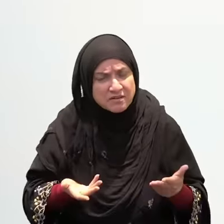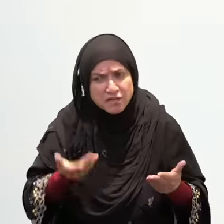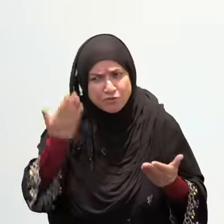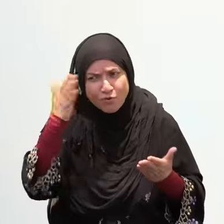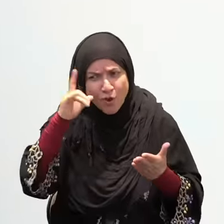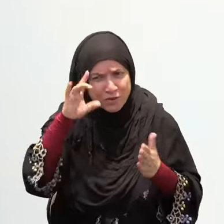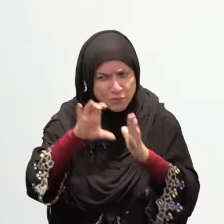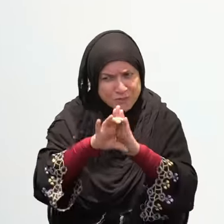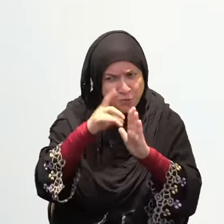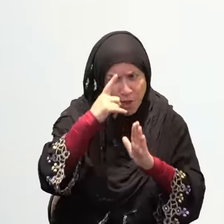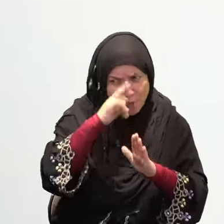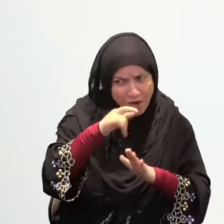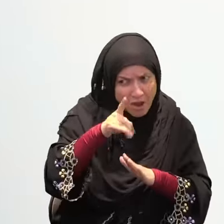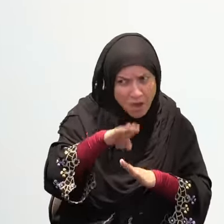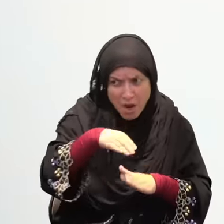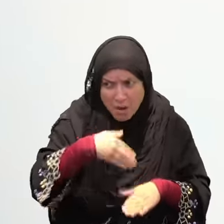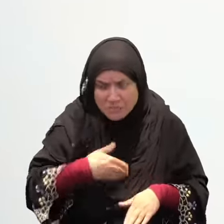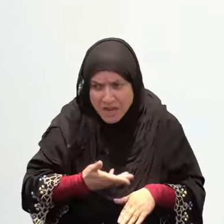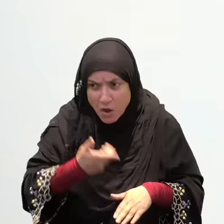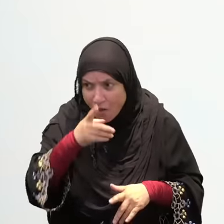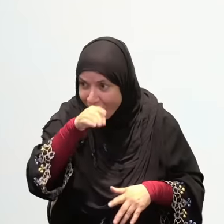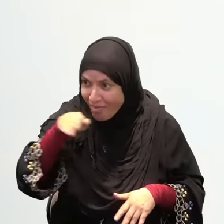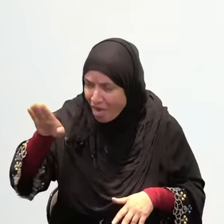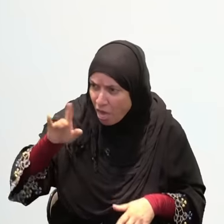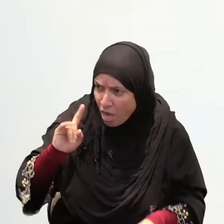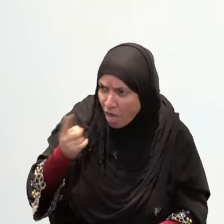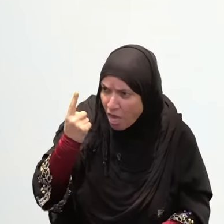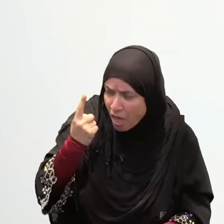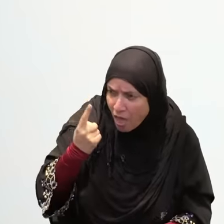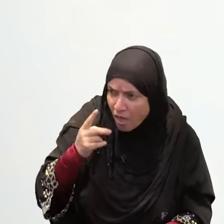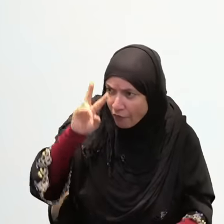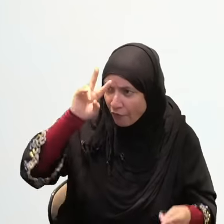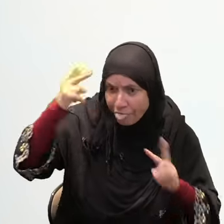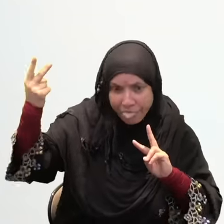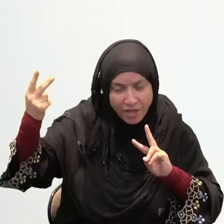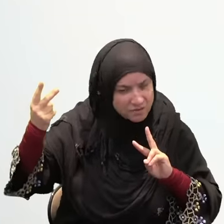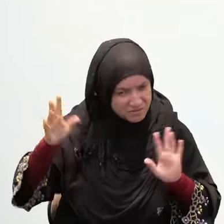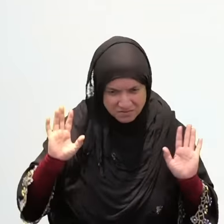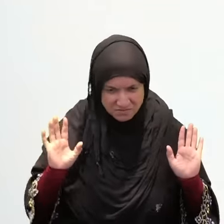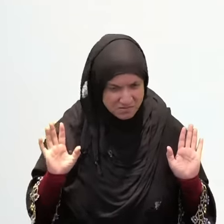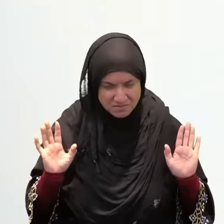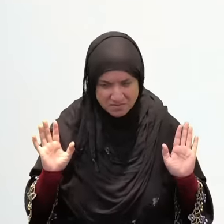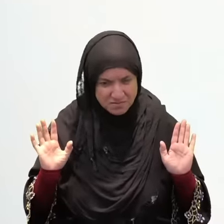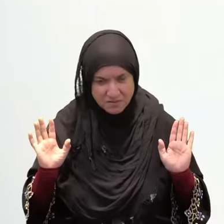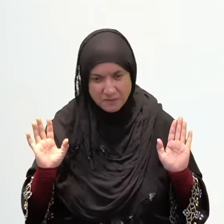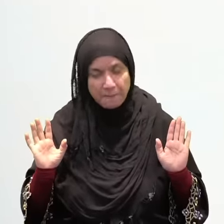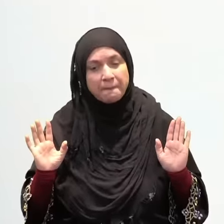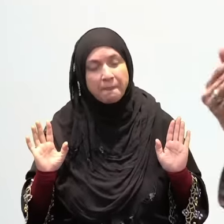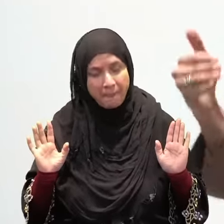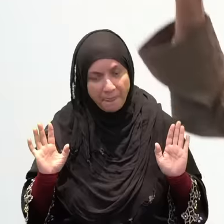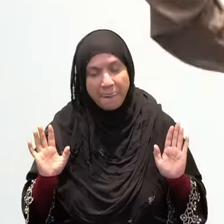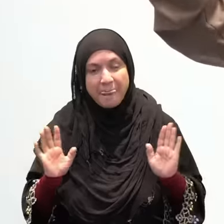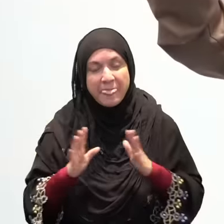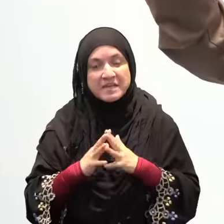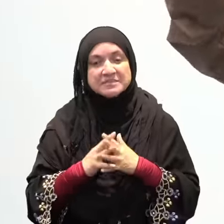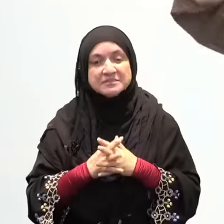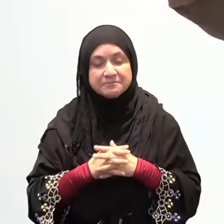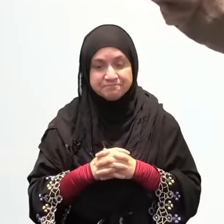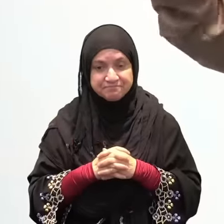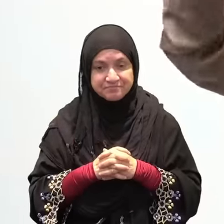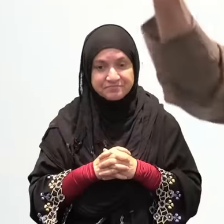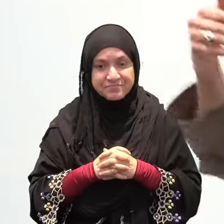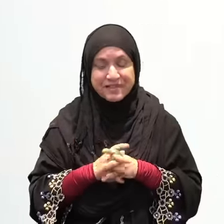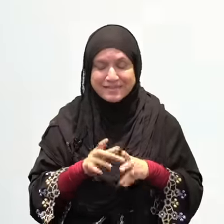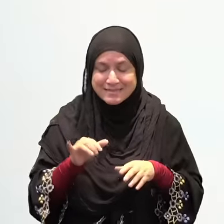at how it played out. And there are a few things to take from this. Ibn Umar radiallahu ta'ala anhuma is in Hajj, and he is Abdullah ibn Umar, the son of